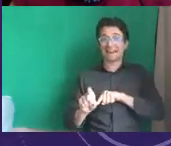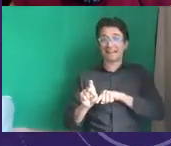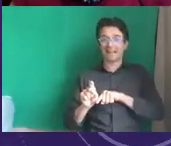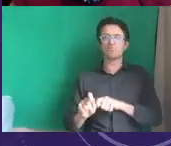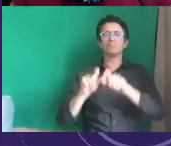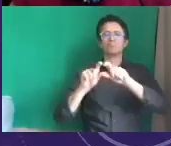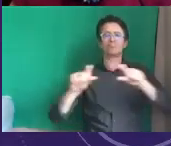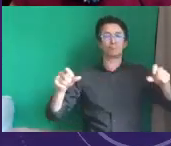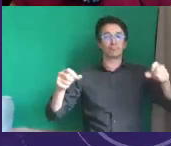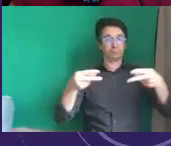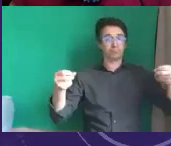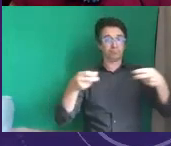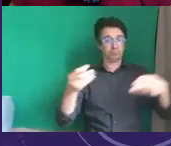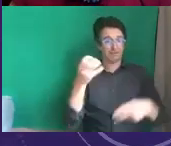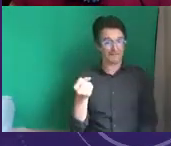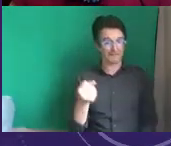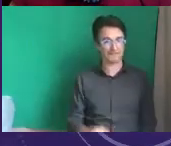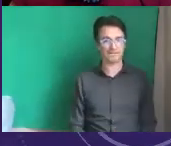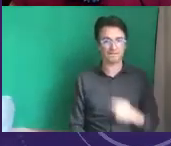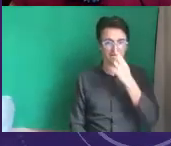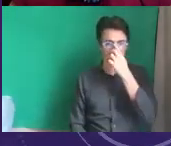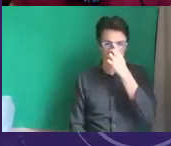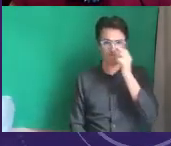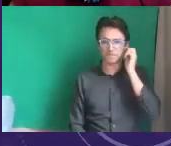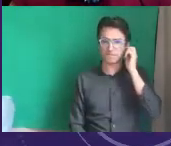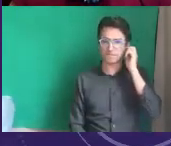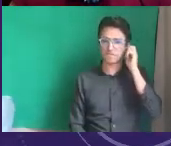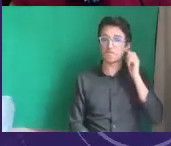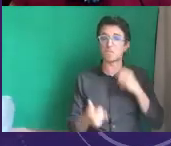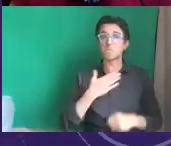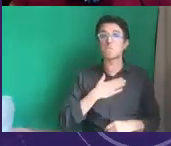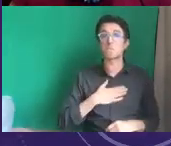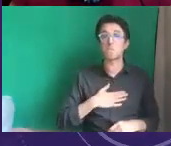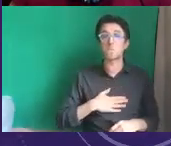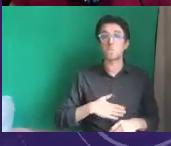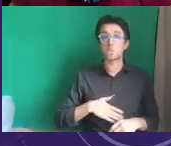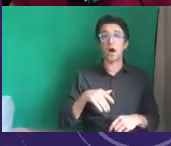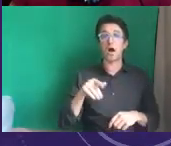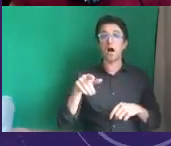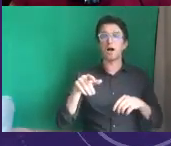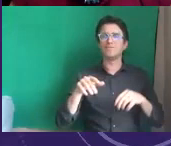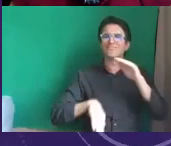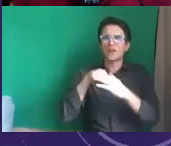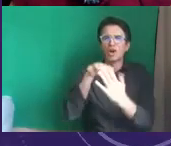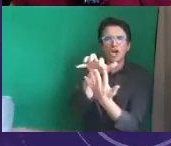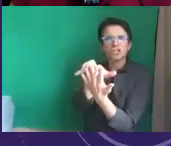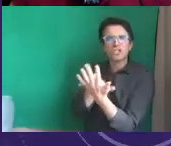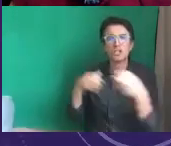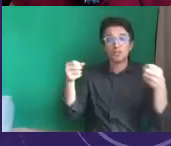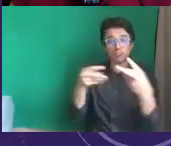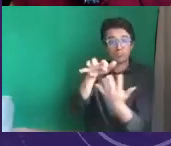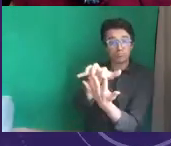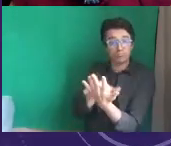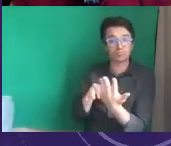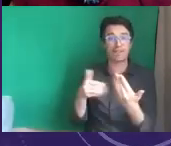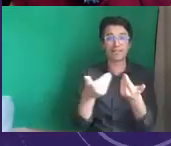direct cut link, it should be in the chat so that if you would like to follow the captioning on